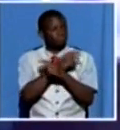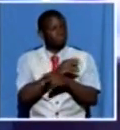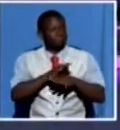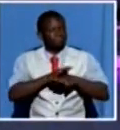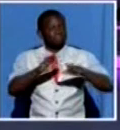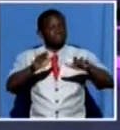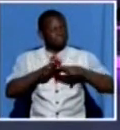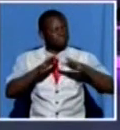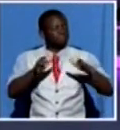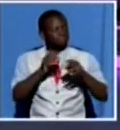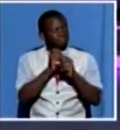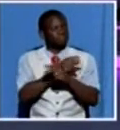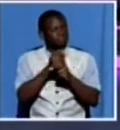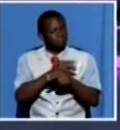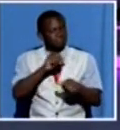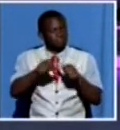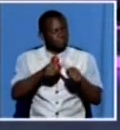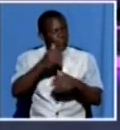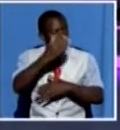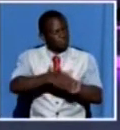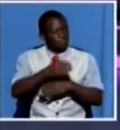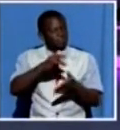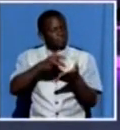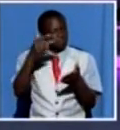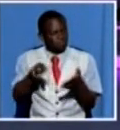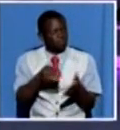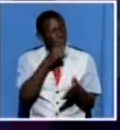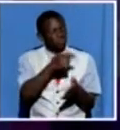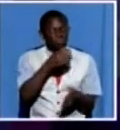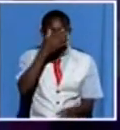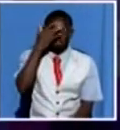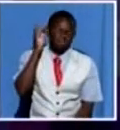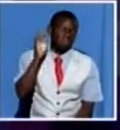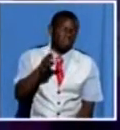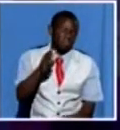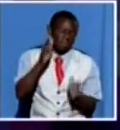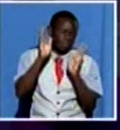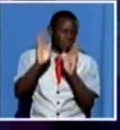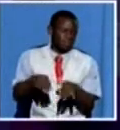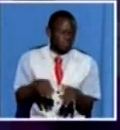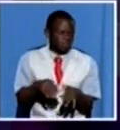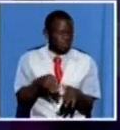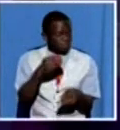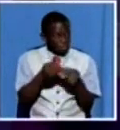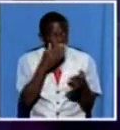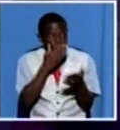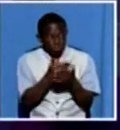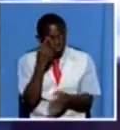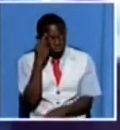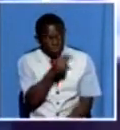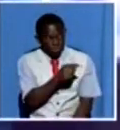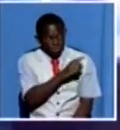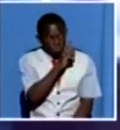as government, as compared to alternative facts, as the phrase continues to grow, isn't that bad for government? Isn't that bad for you? It is